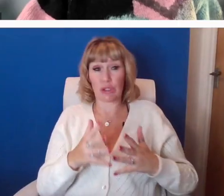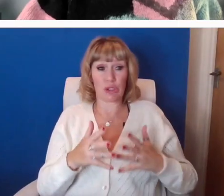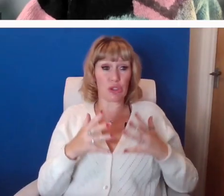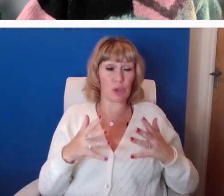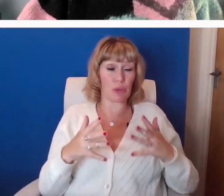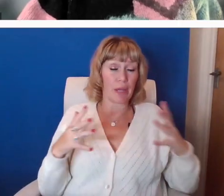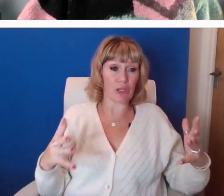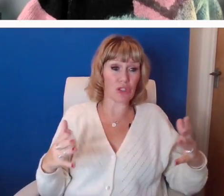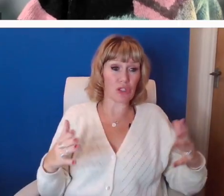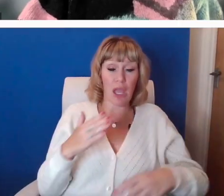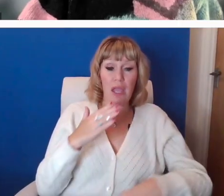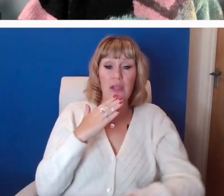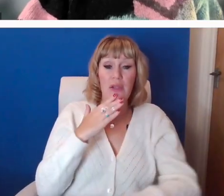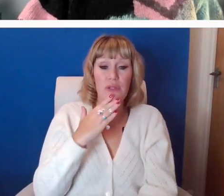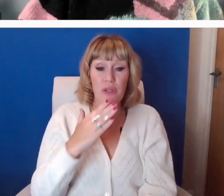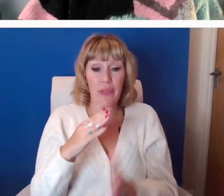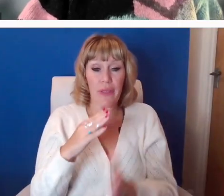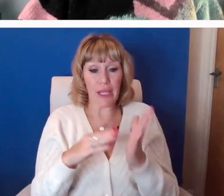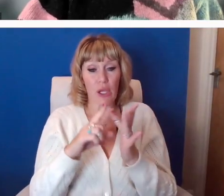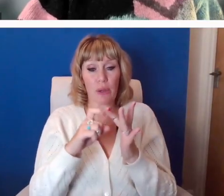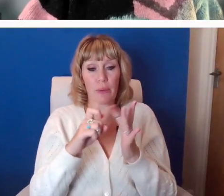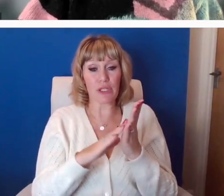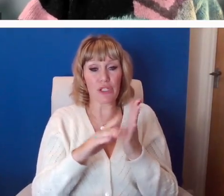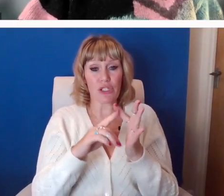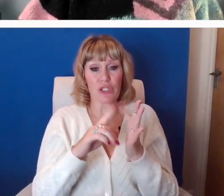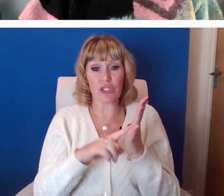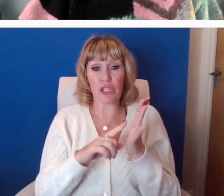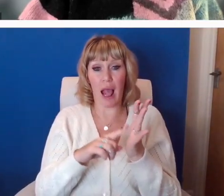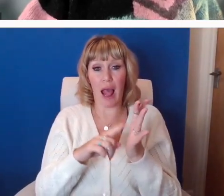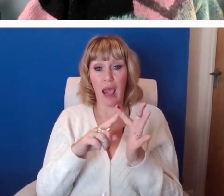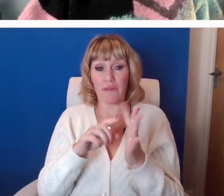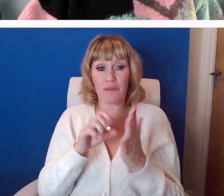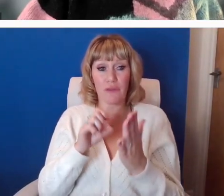So thank you, Michelle, for submitting that.